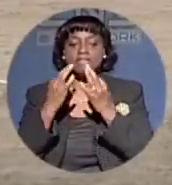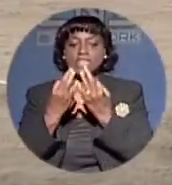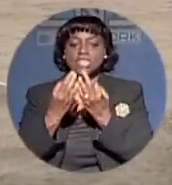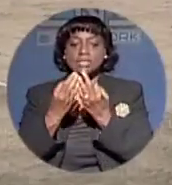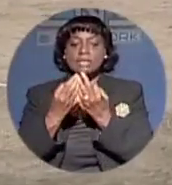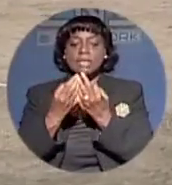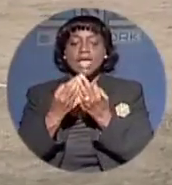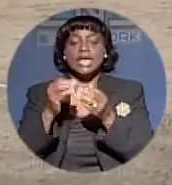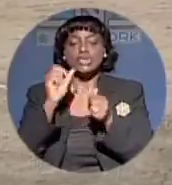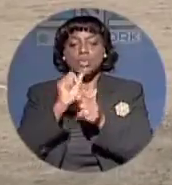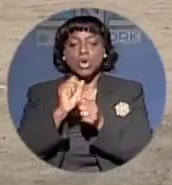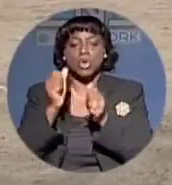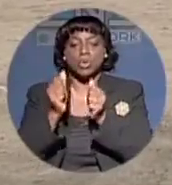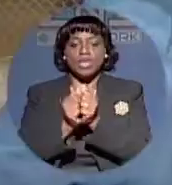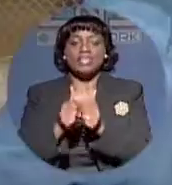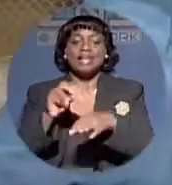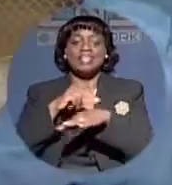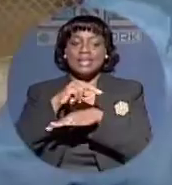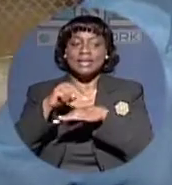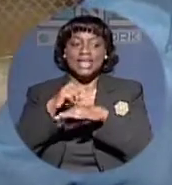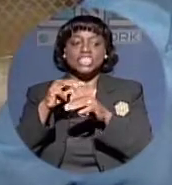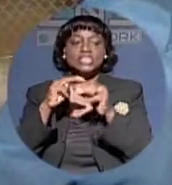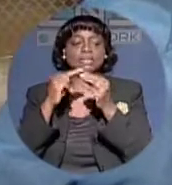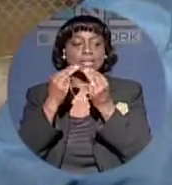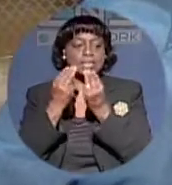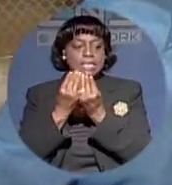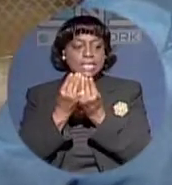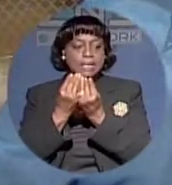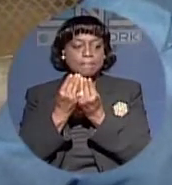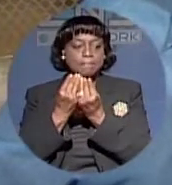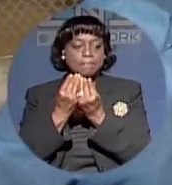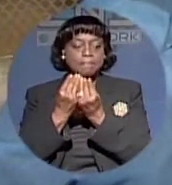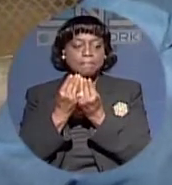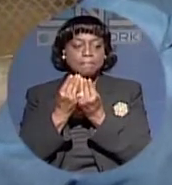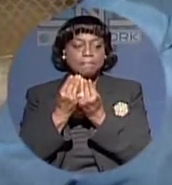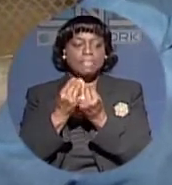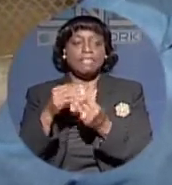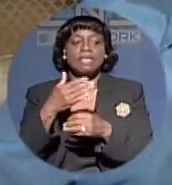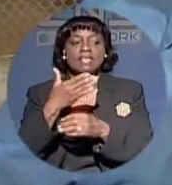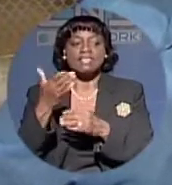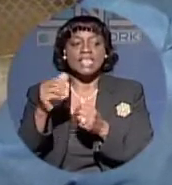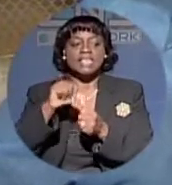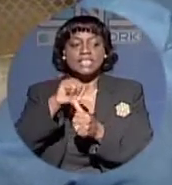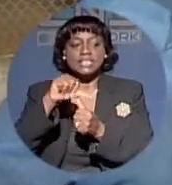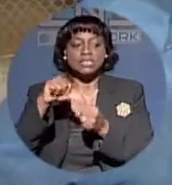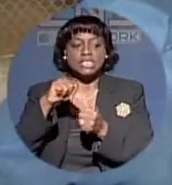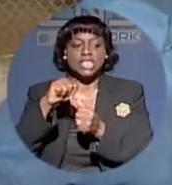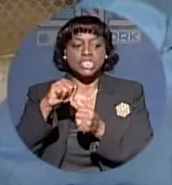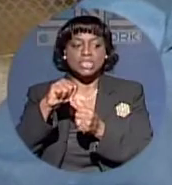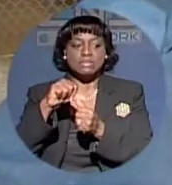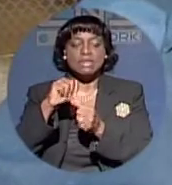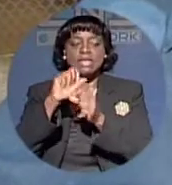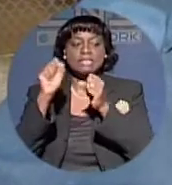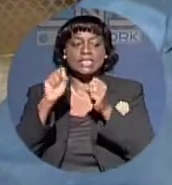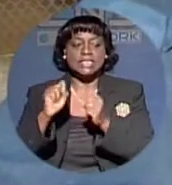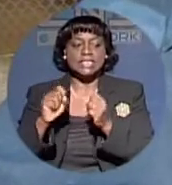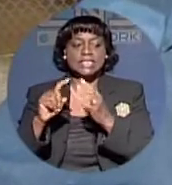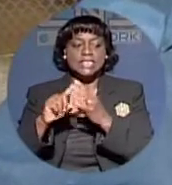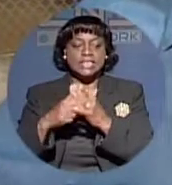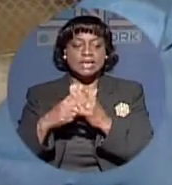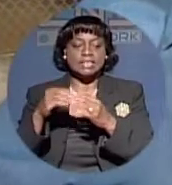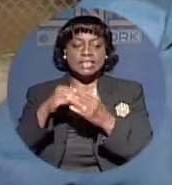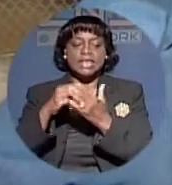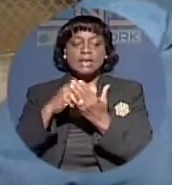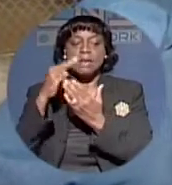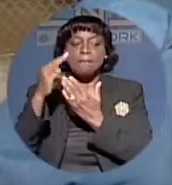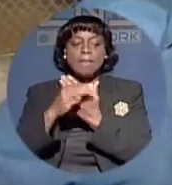These associations, as you are aware, season starts in March or April. Most of these associations